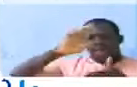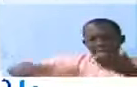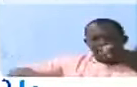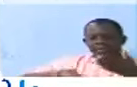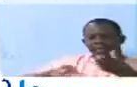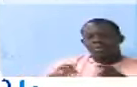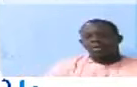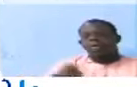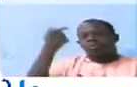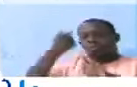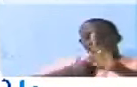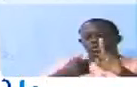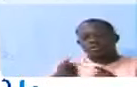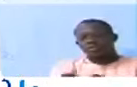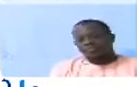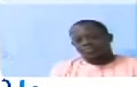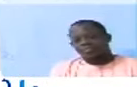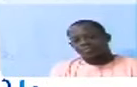oncoming month.